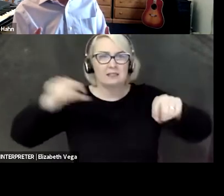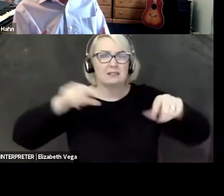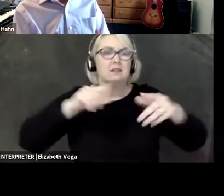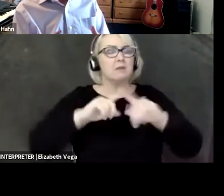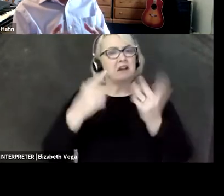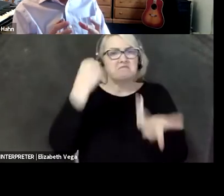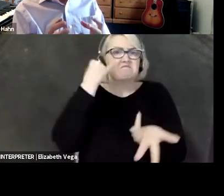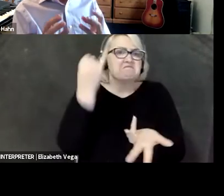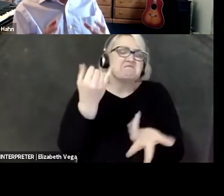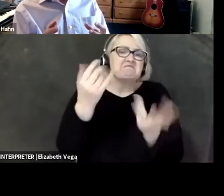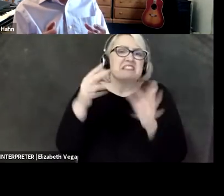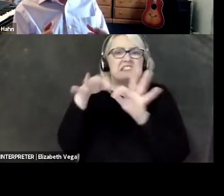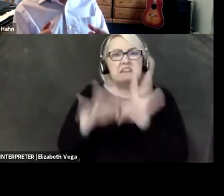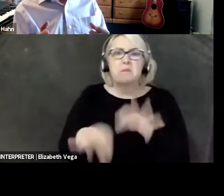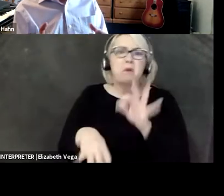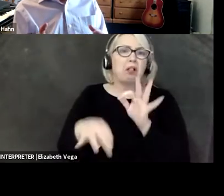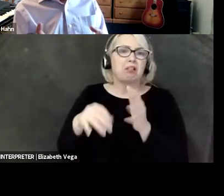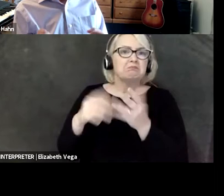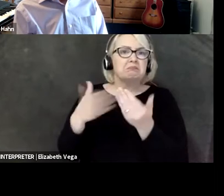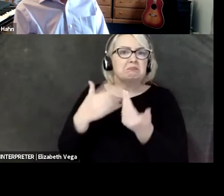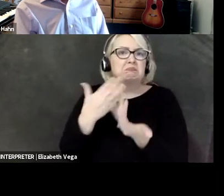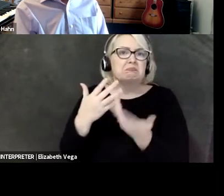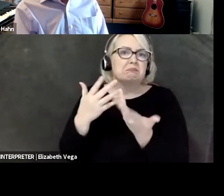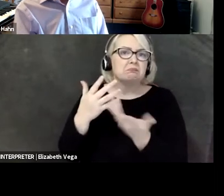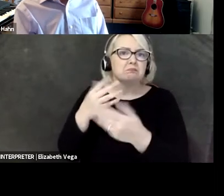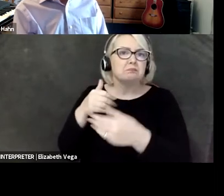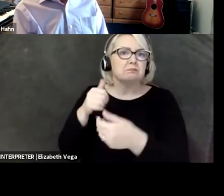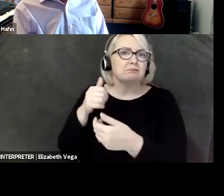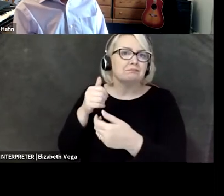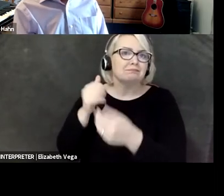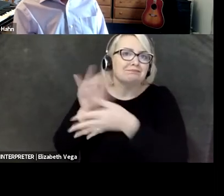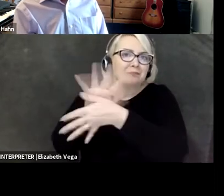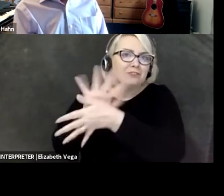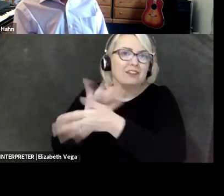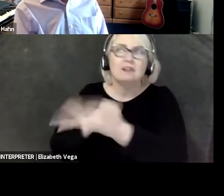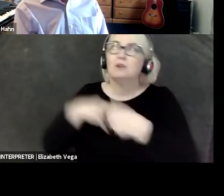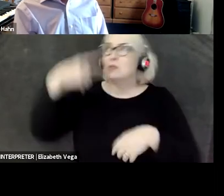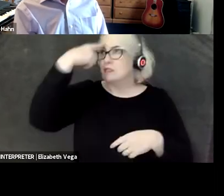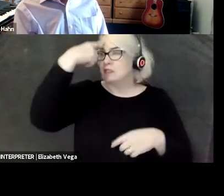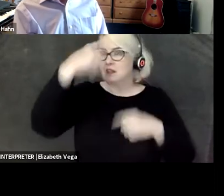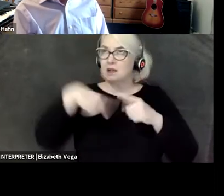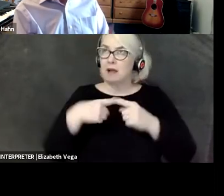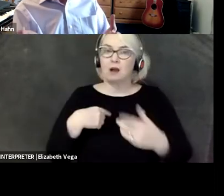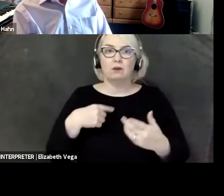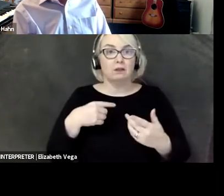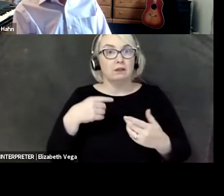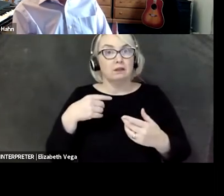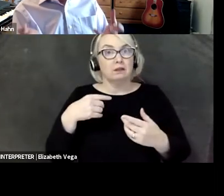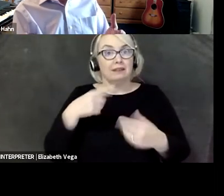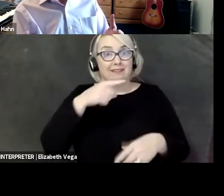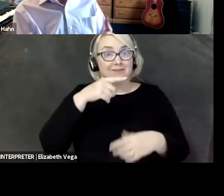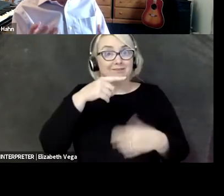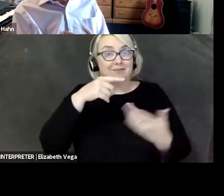presentation, you can sometimes constantly be with the remote control up,